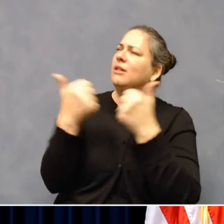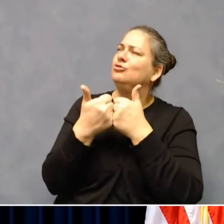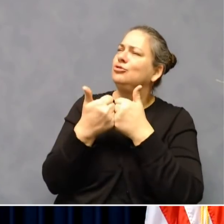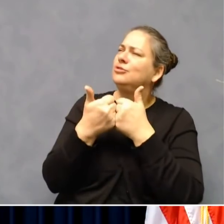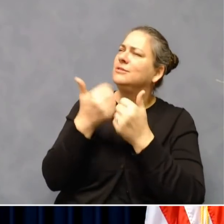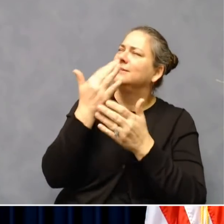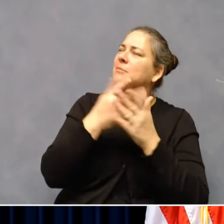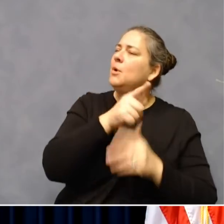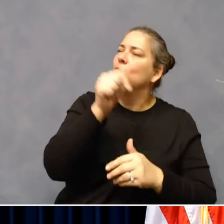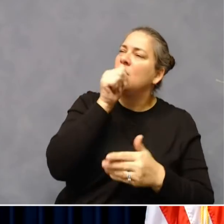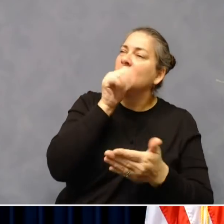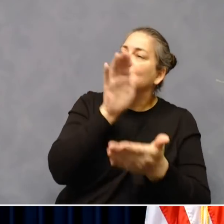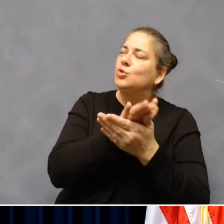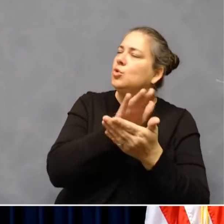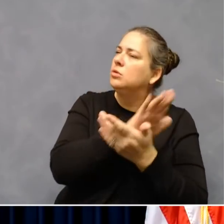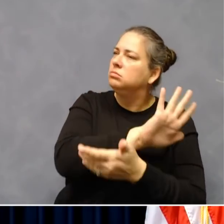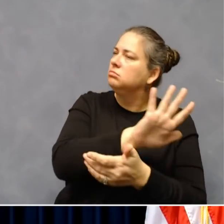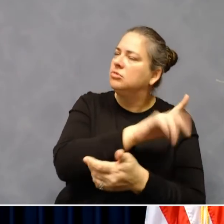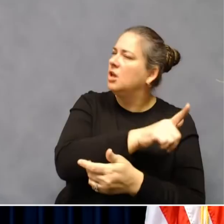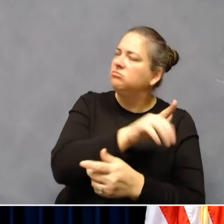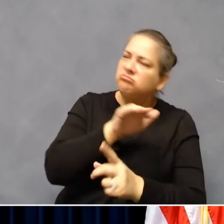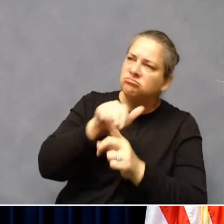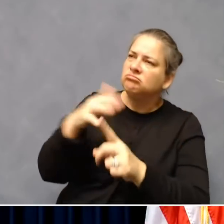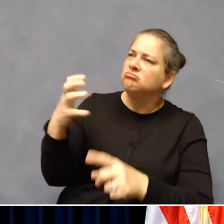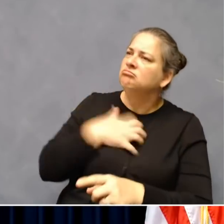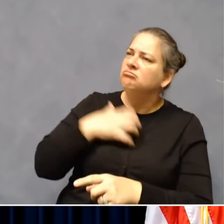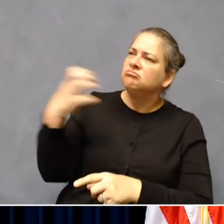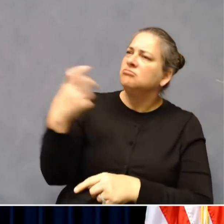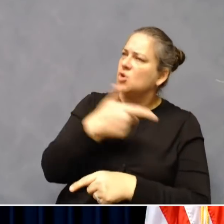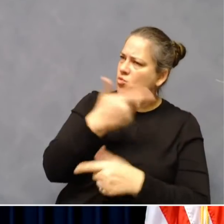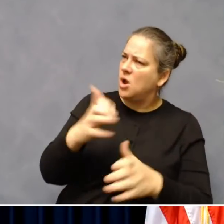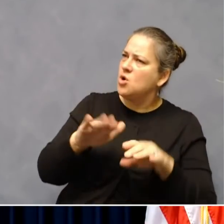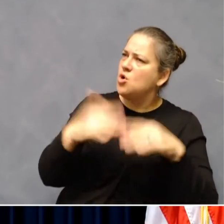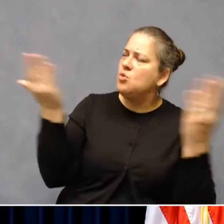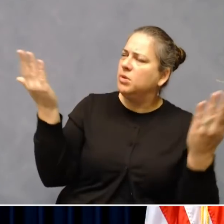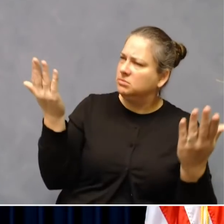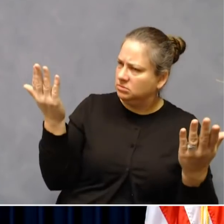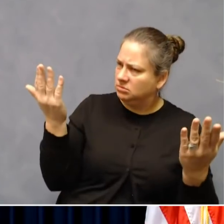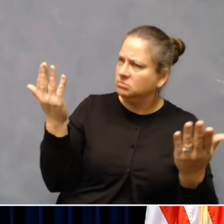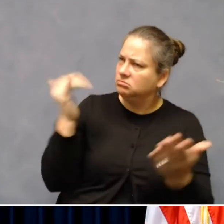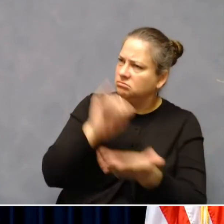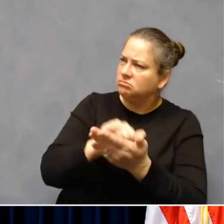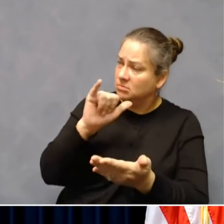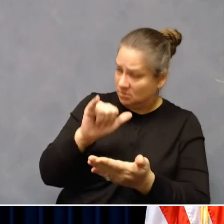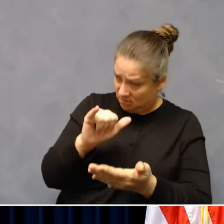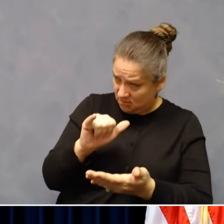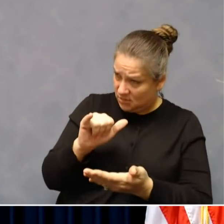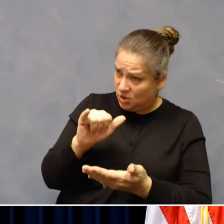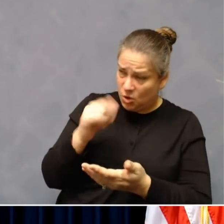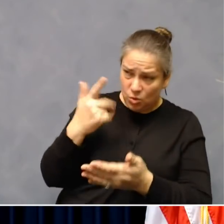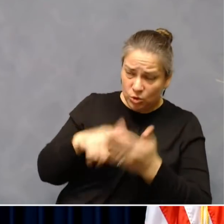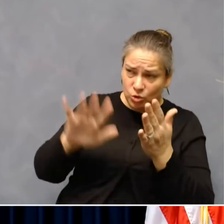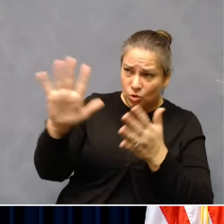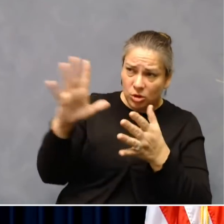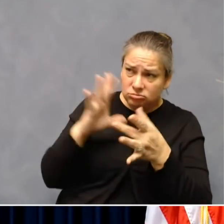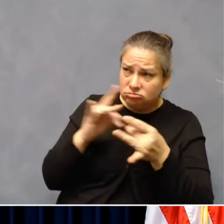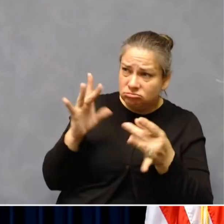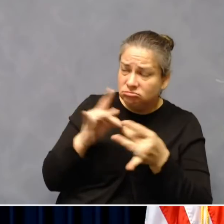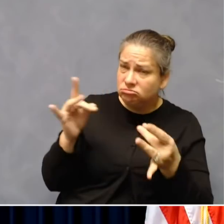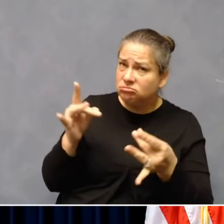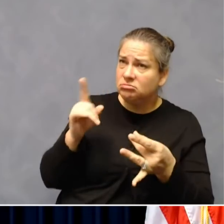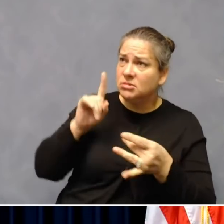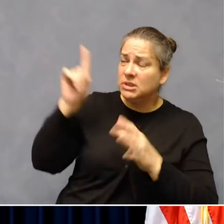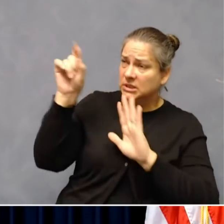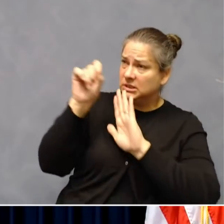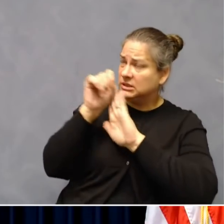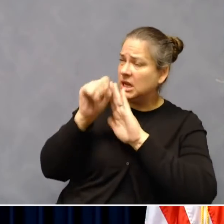remain open in defiance of your order and are there any disciplinary measures that the stake that the state could possibly